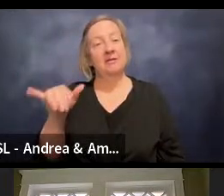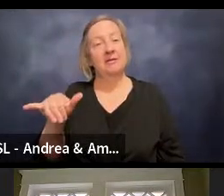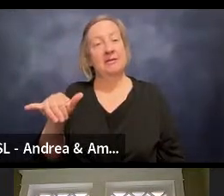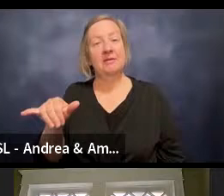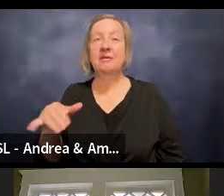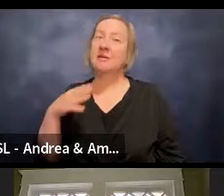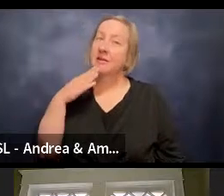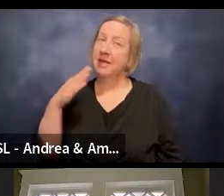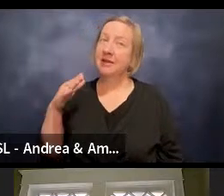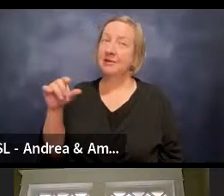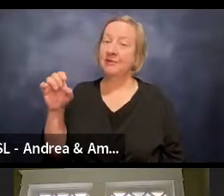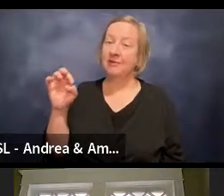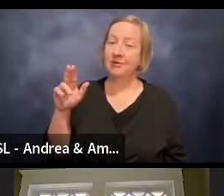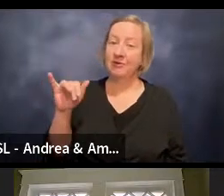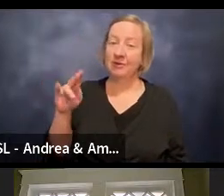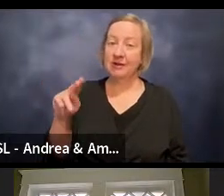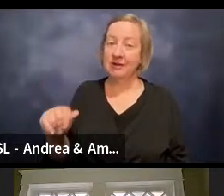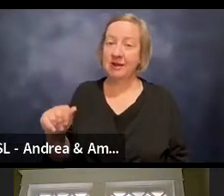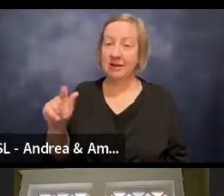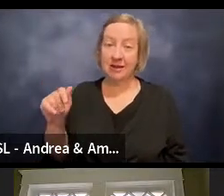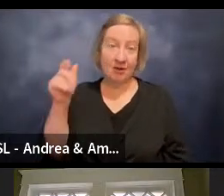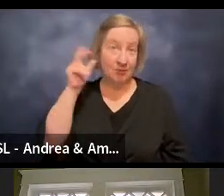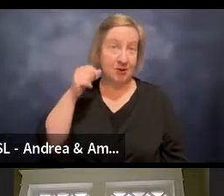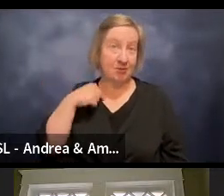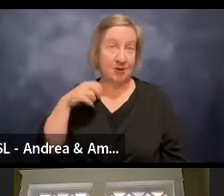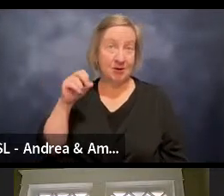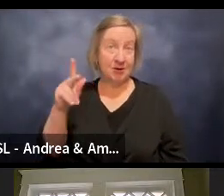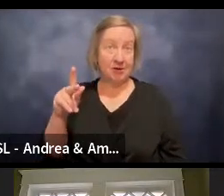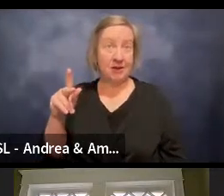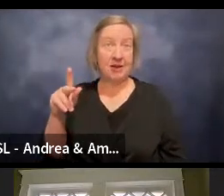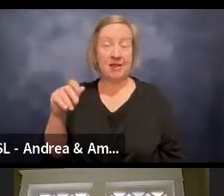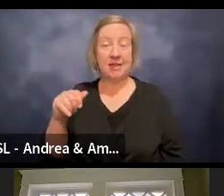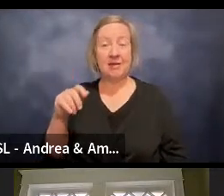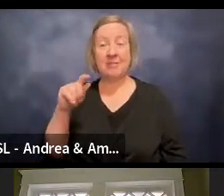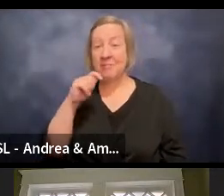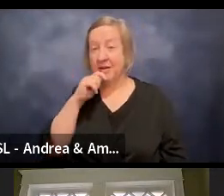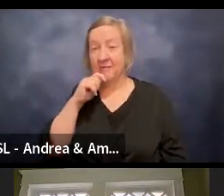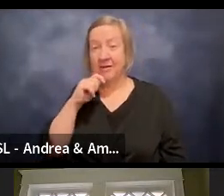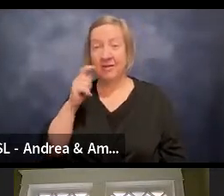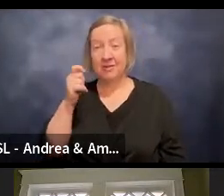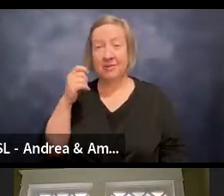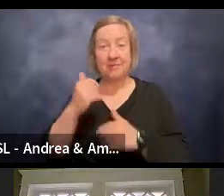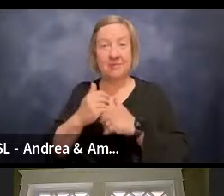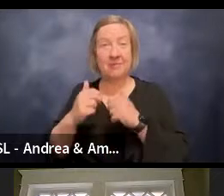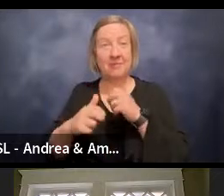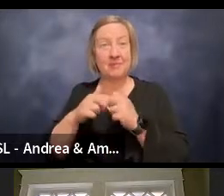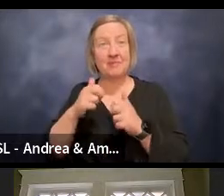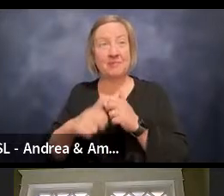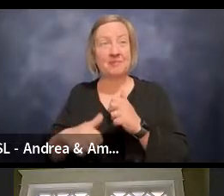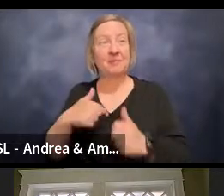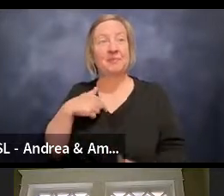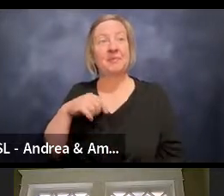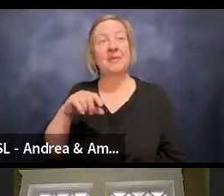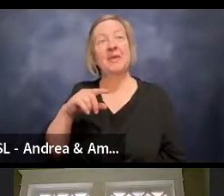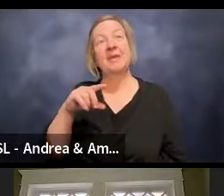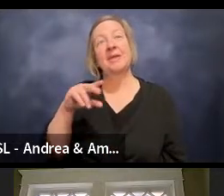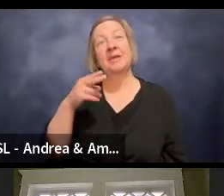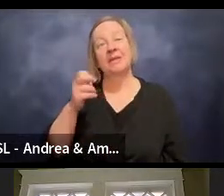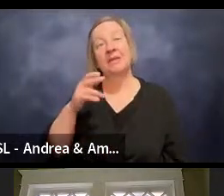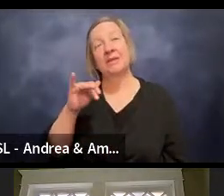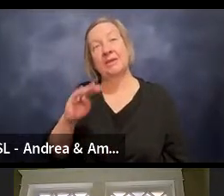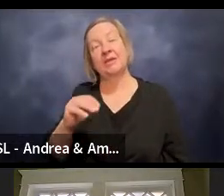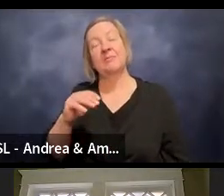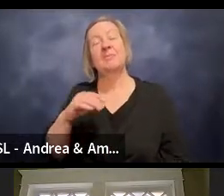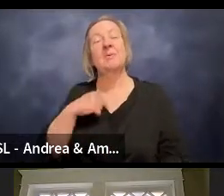Thank you, Garina. Can you all hear me okay? This mic's been acting up. Okay, great. Zachary Lauritsen, he, him. I work at Oregon Walks. We do